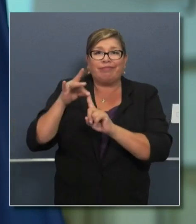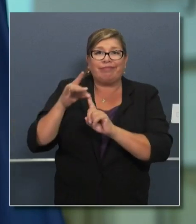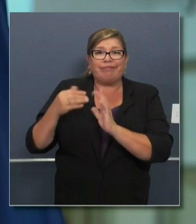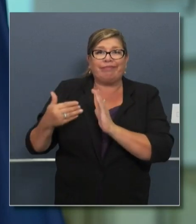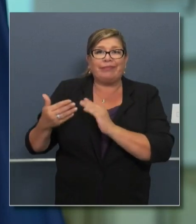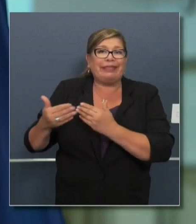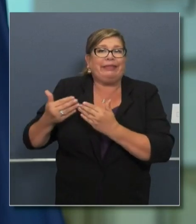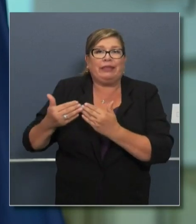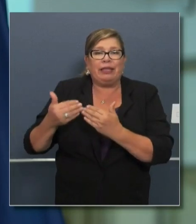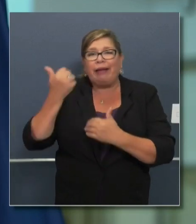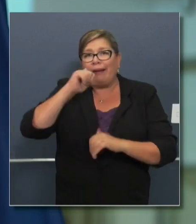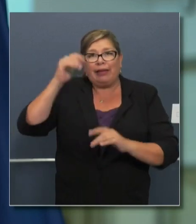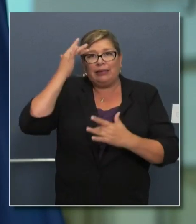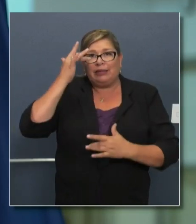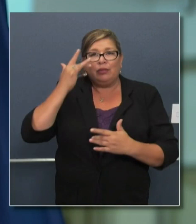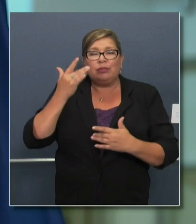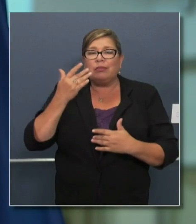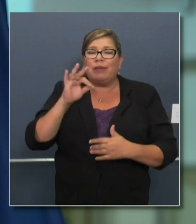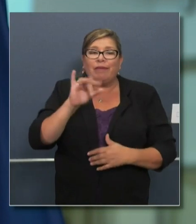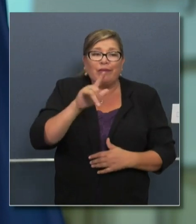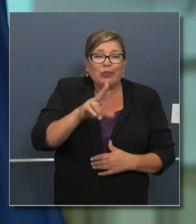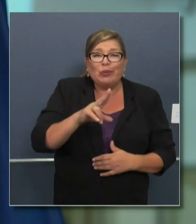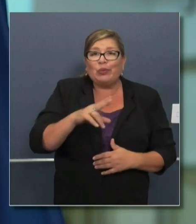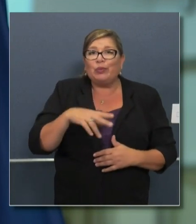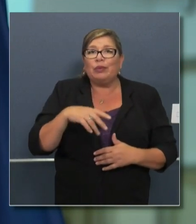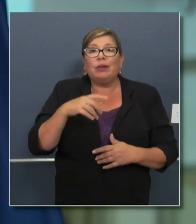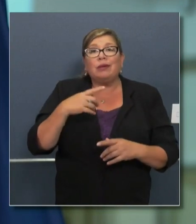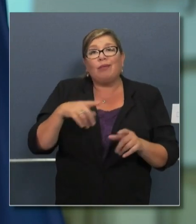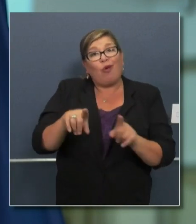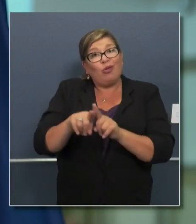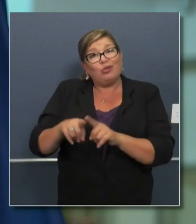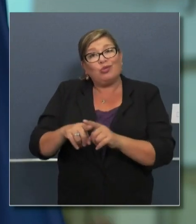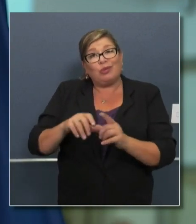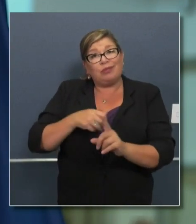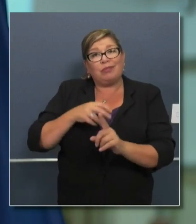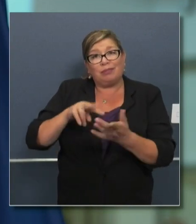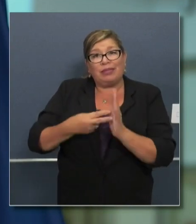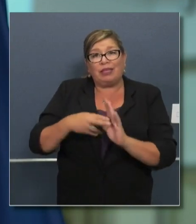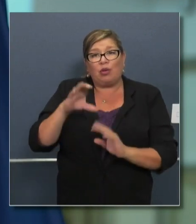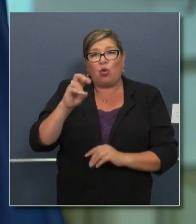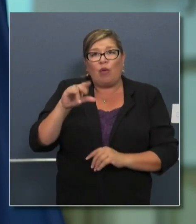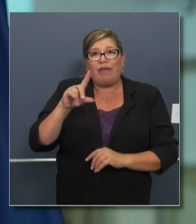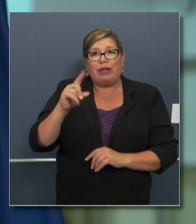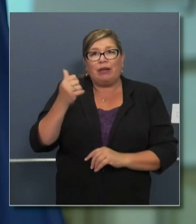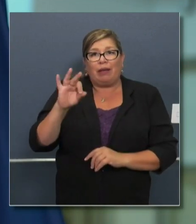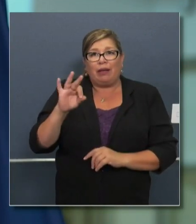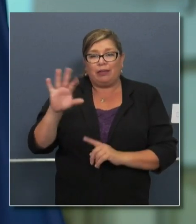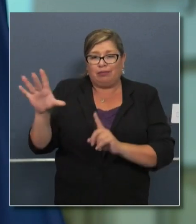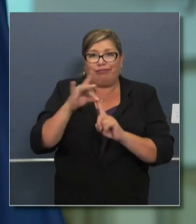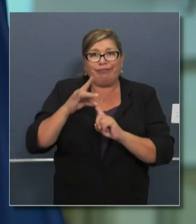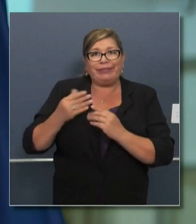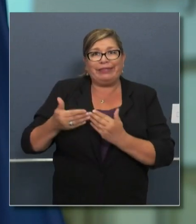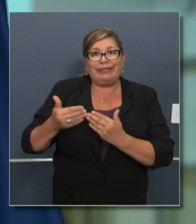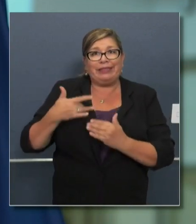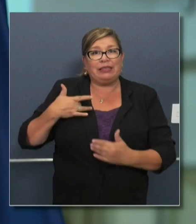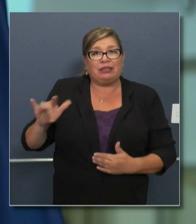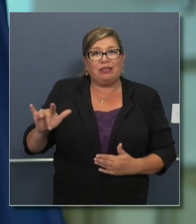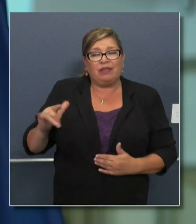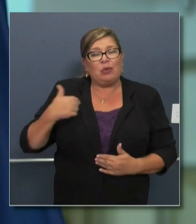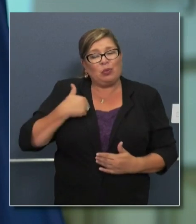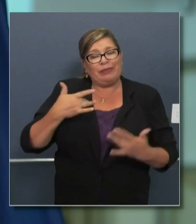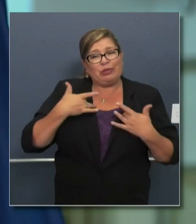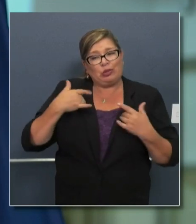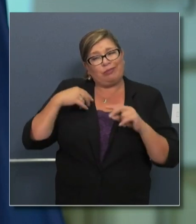regular flu, but substantively in relationship to COVID-19. We are concerned about that cohort, and I know